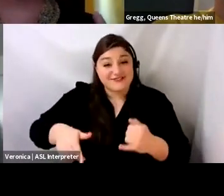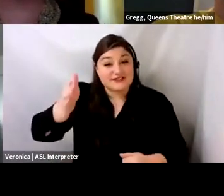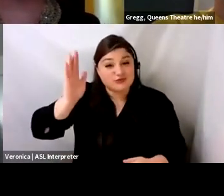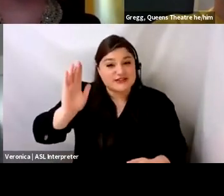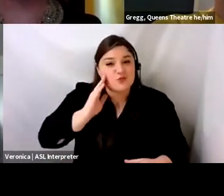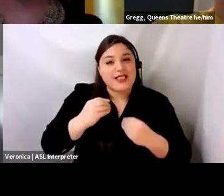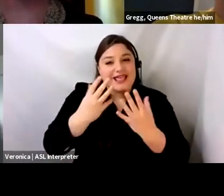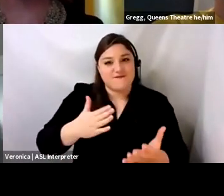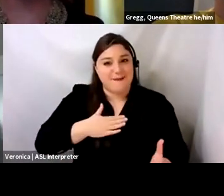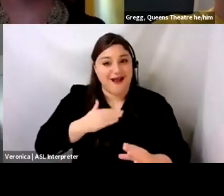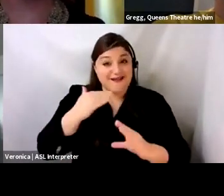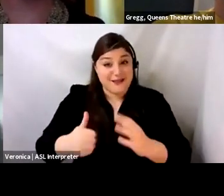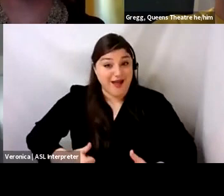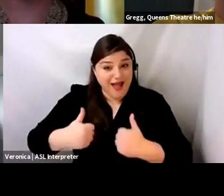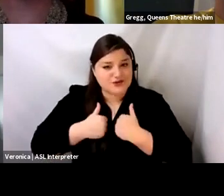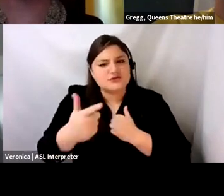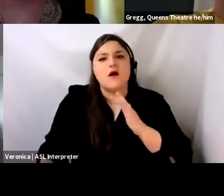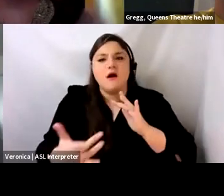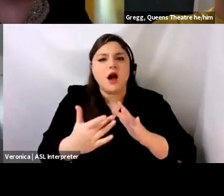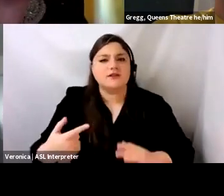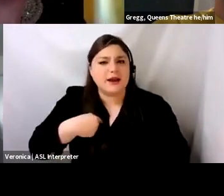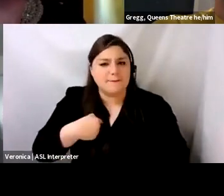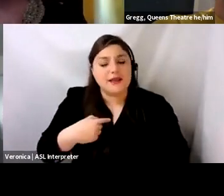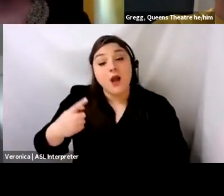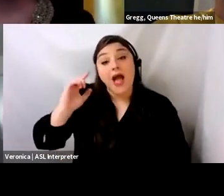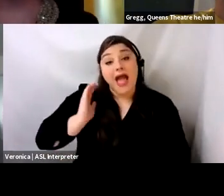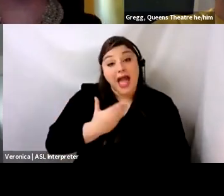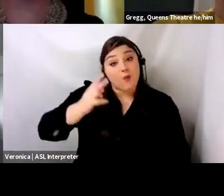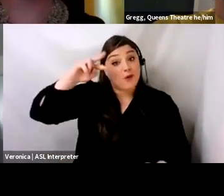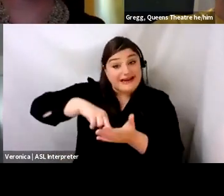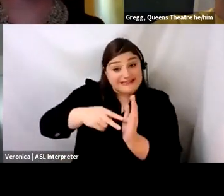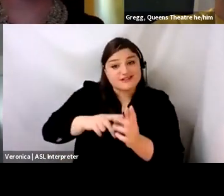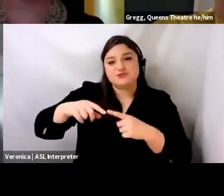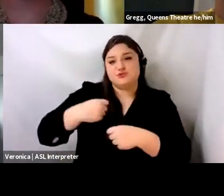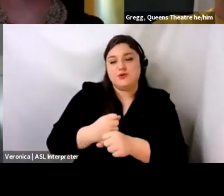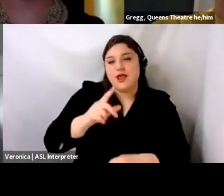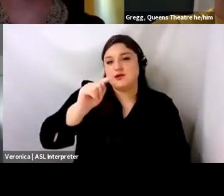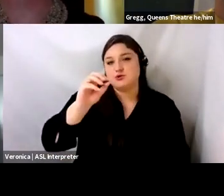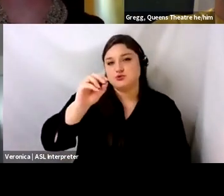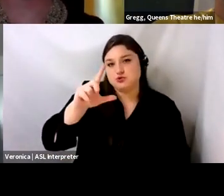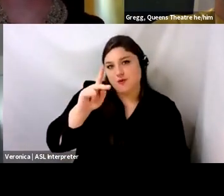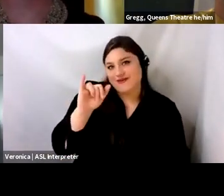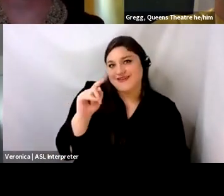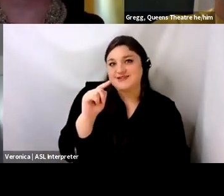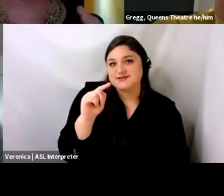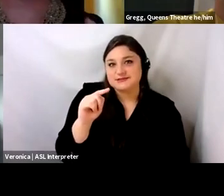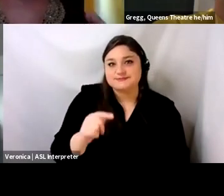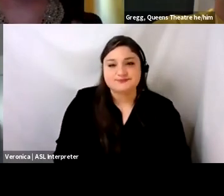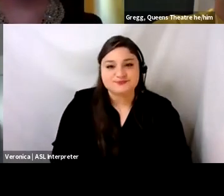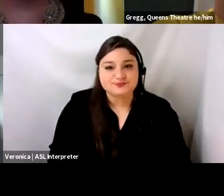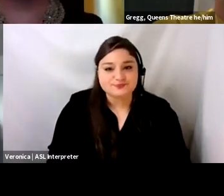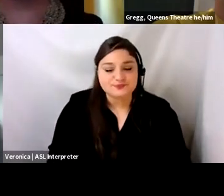toolkit and a series of webinars to help other organizations, something similar to this. But I think also trying to focus on the different